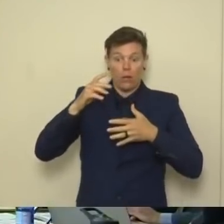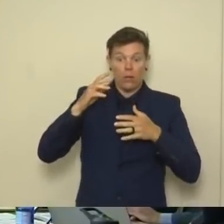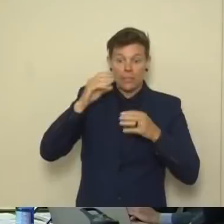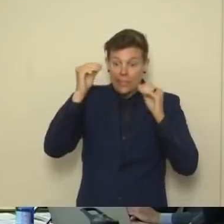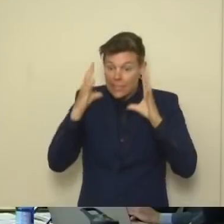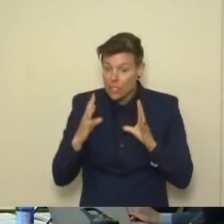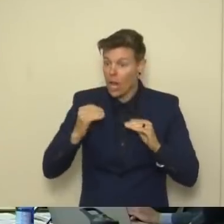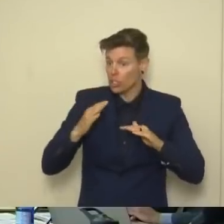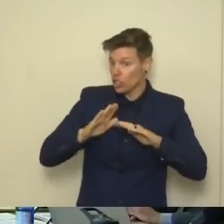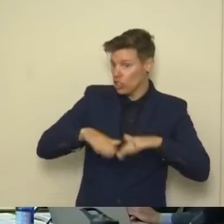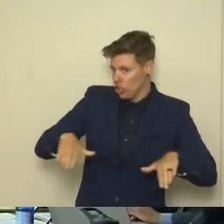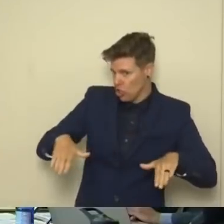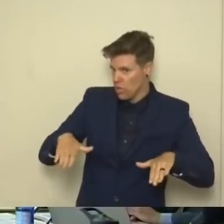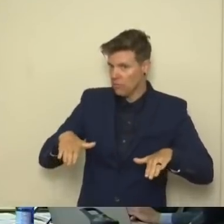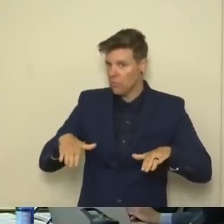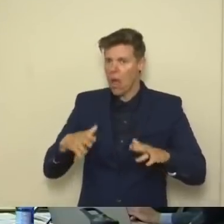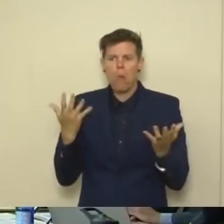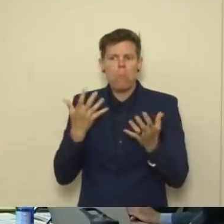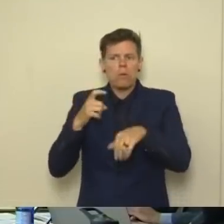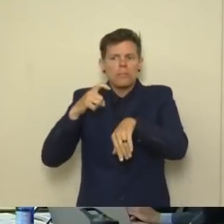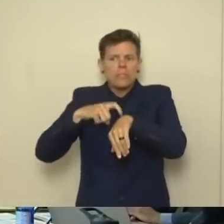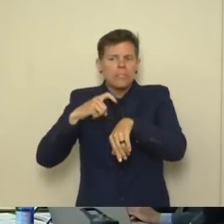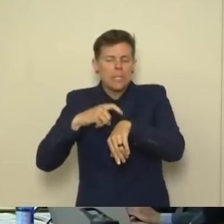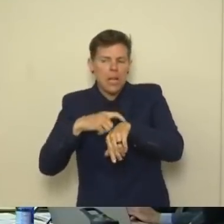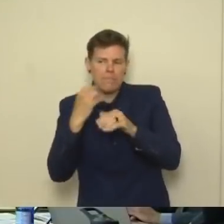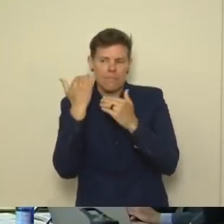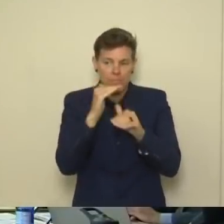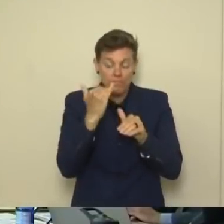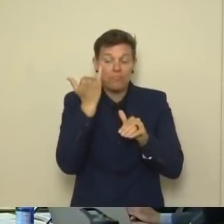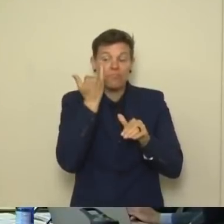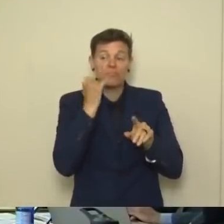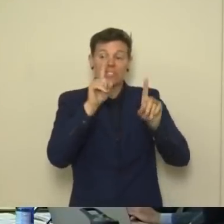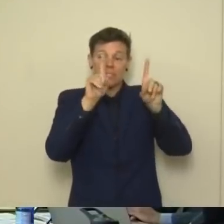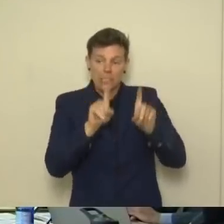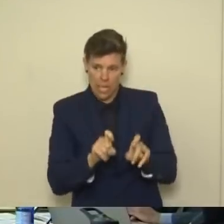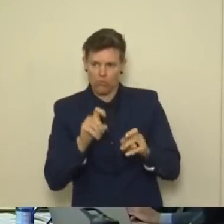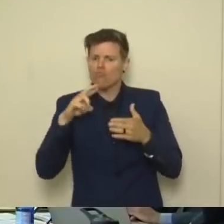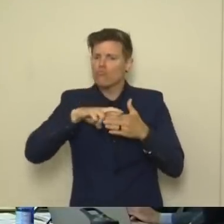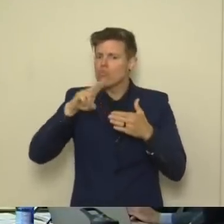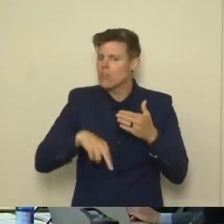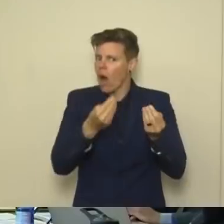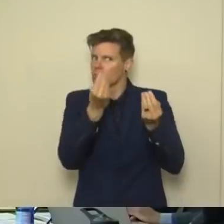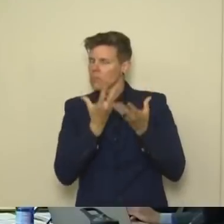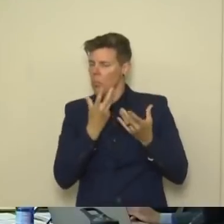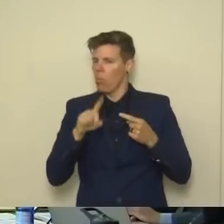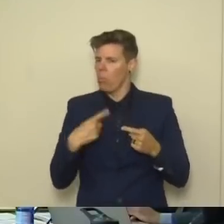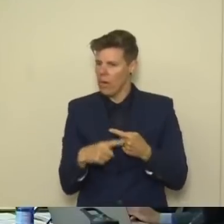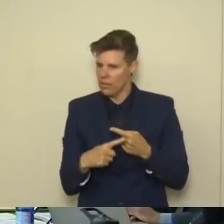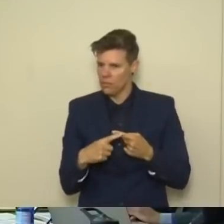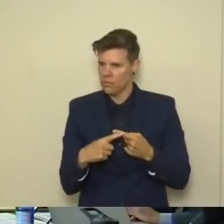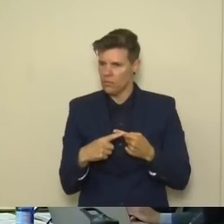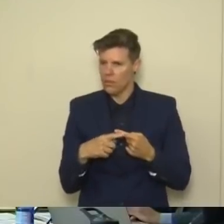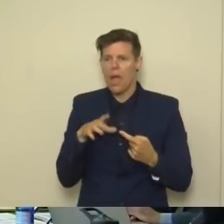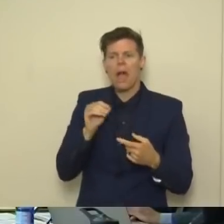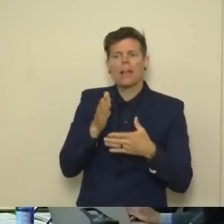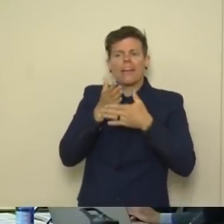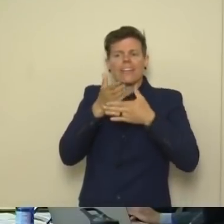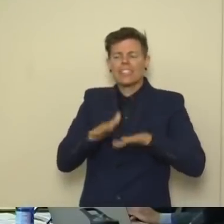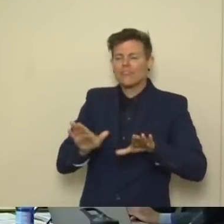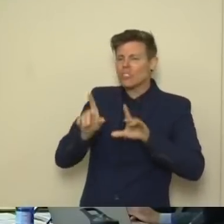rate for educators and school children might be, and what the current average test turnaround in New Mexico